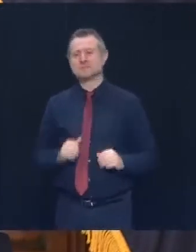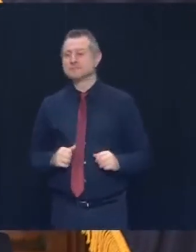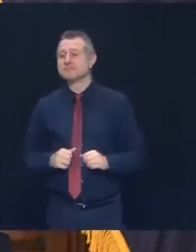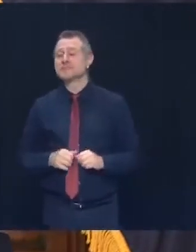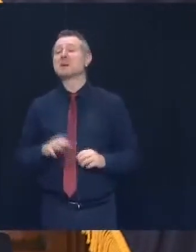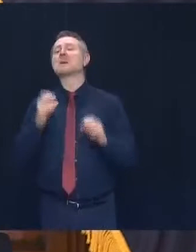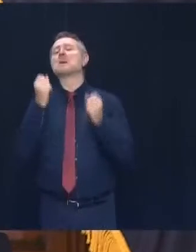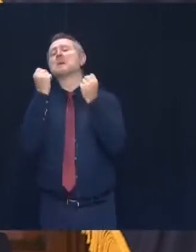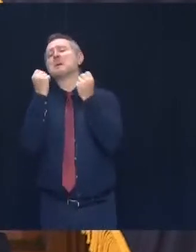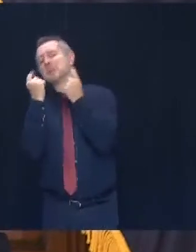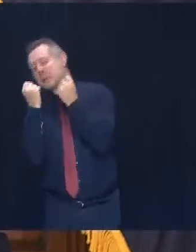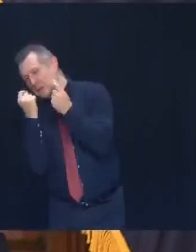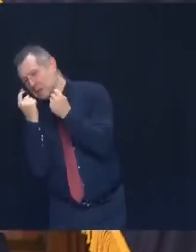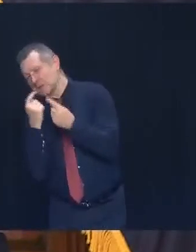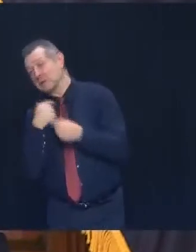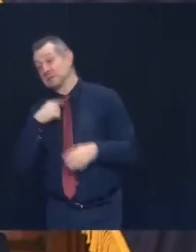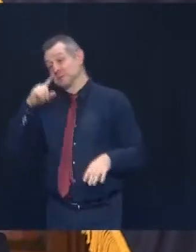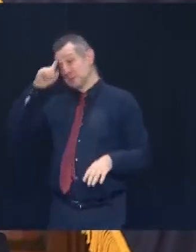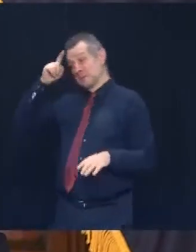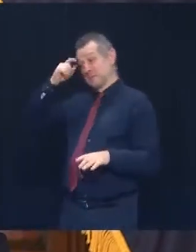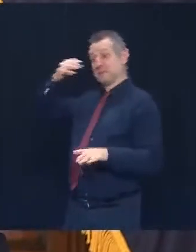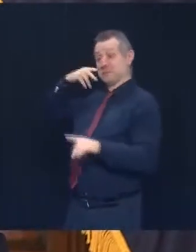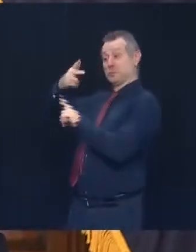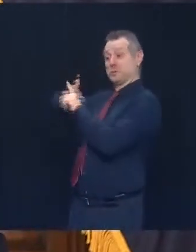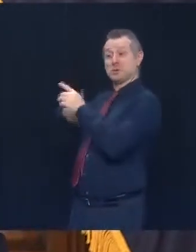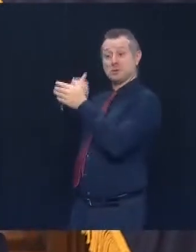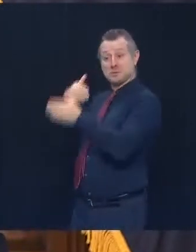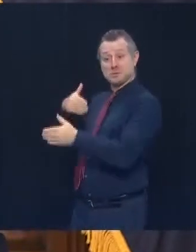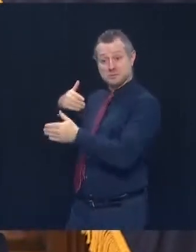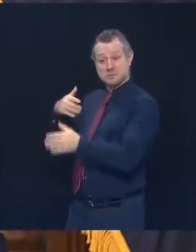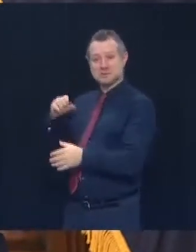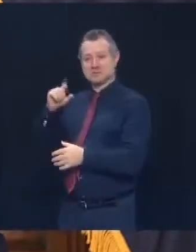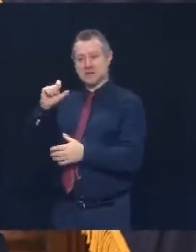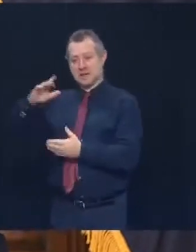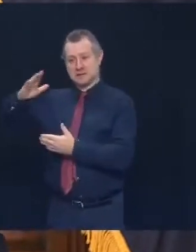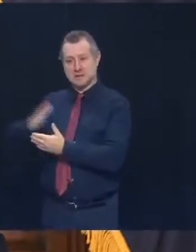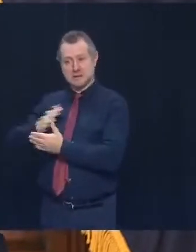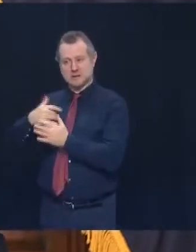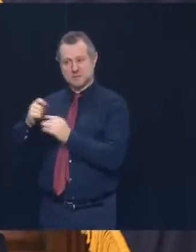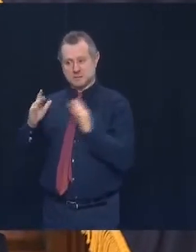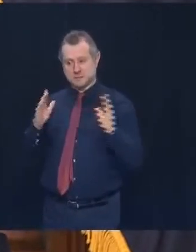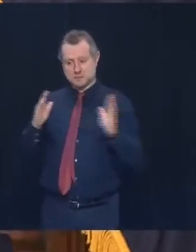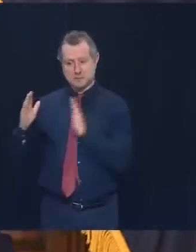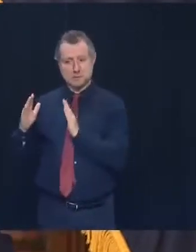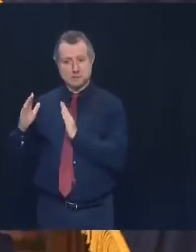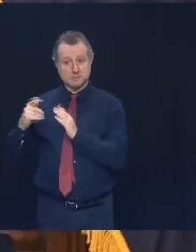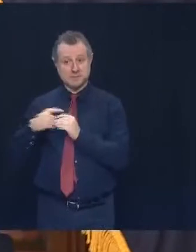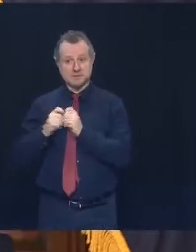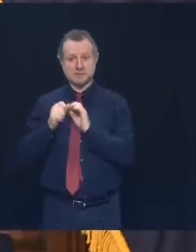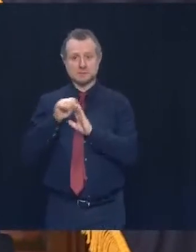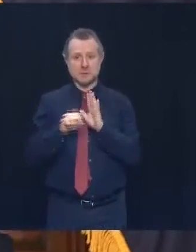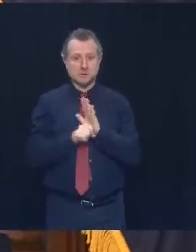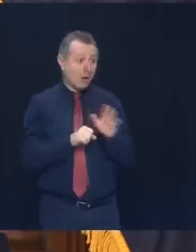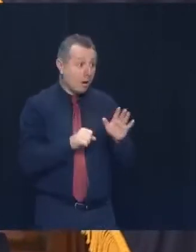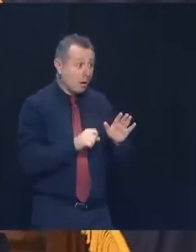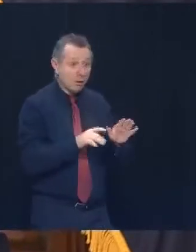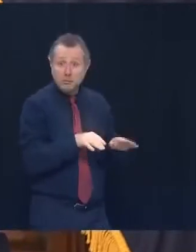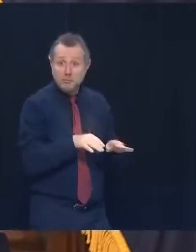That was during the summer. The scale has all changed. Everybody's numbers are up now. Globally, the numbers are up.